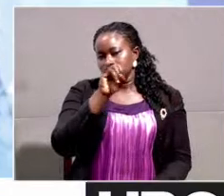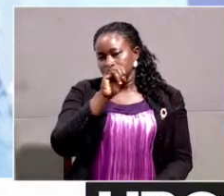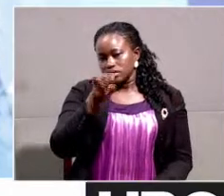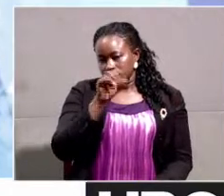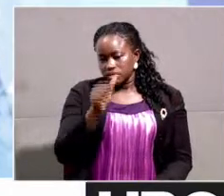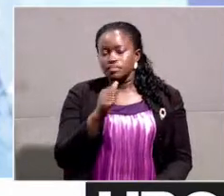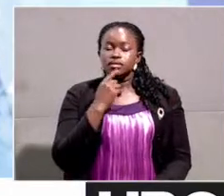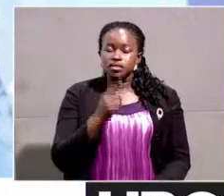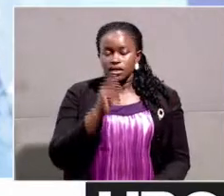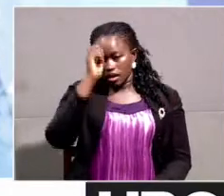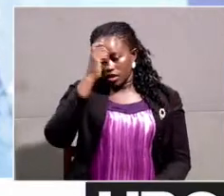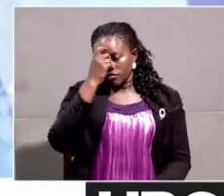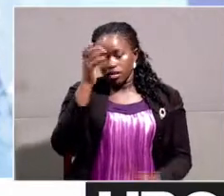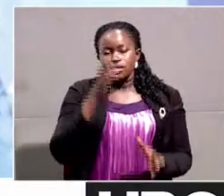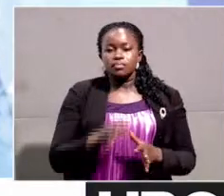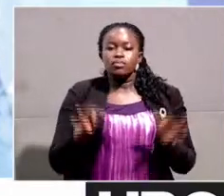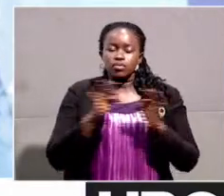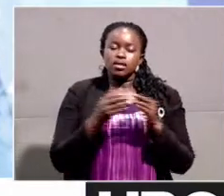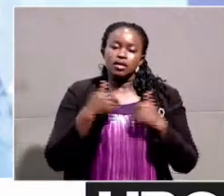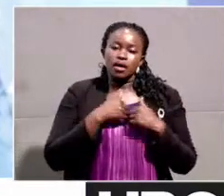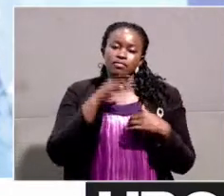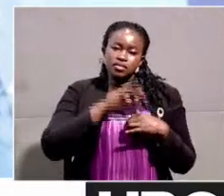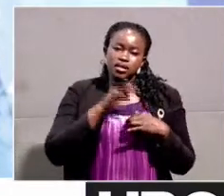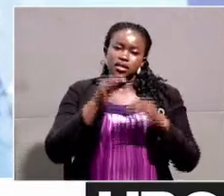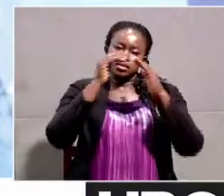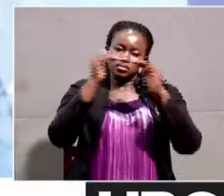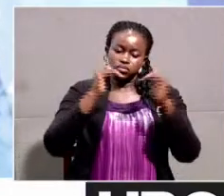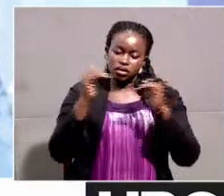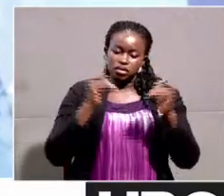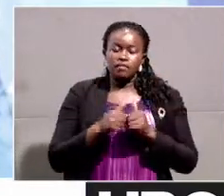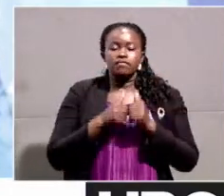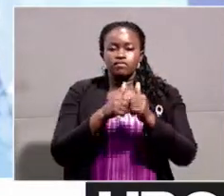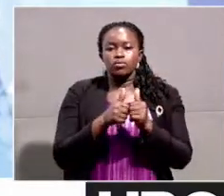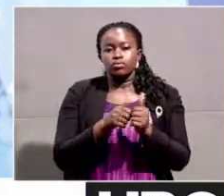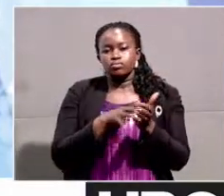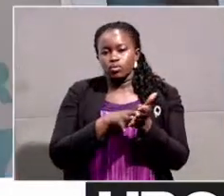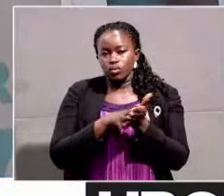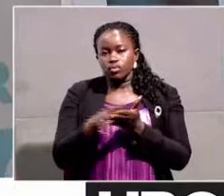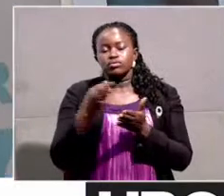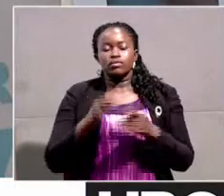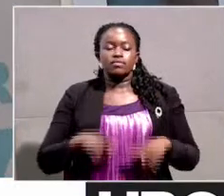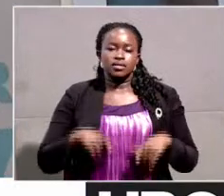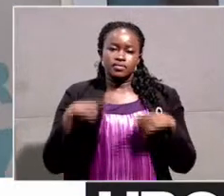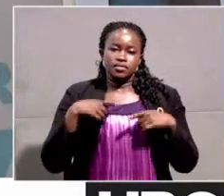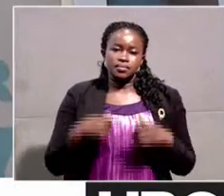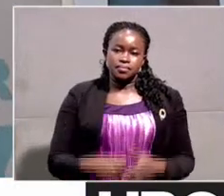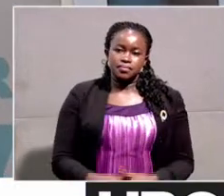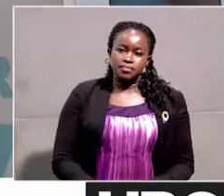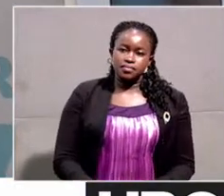should come up with a salary structure according to the costs of living.